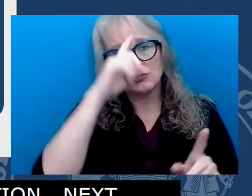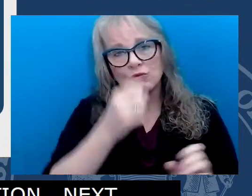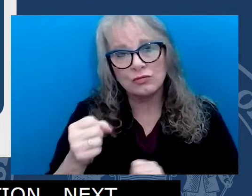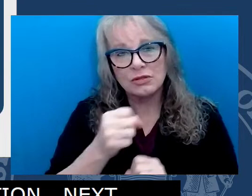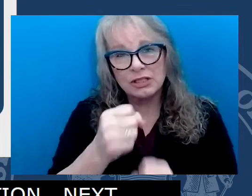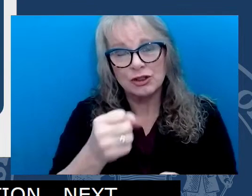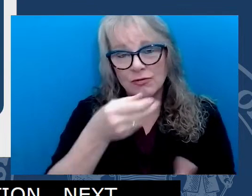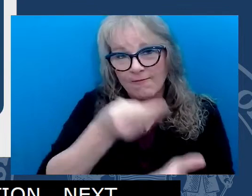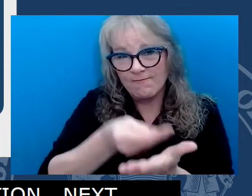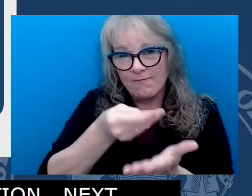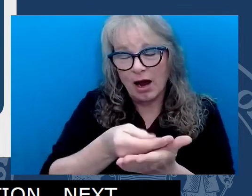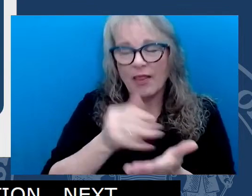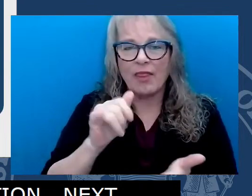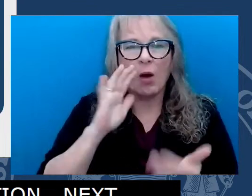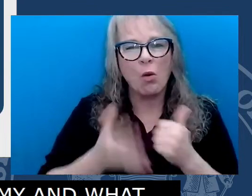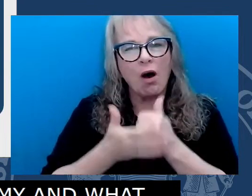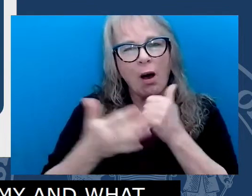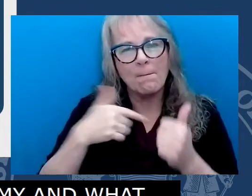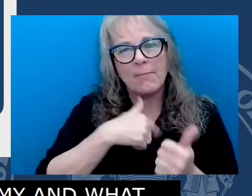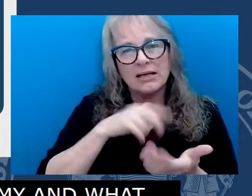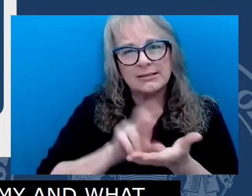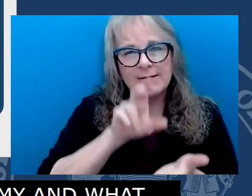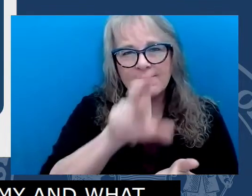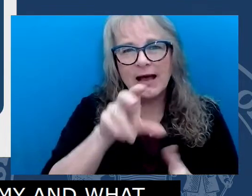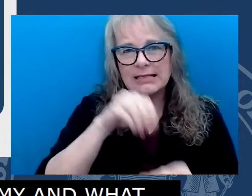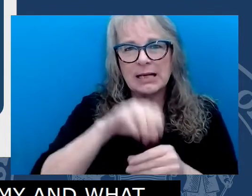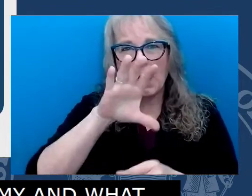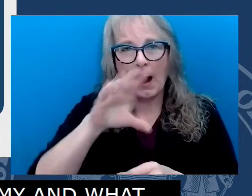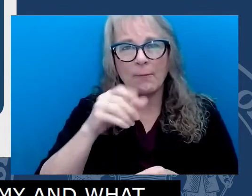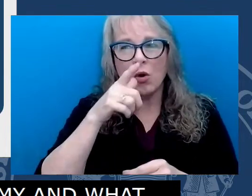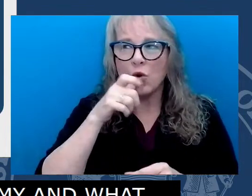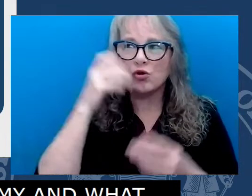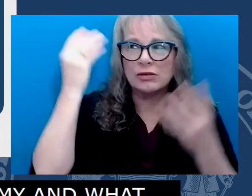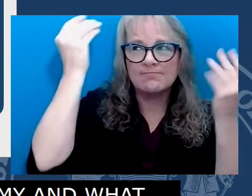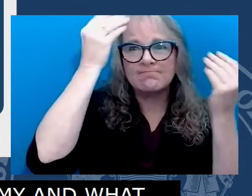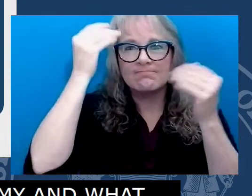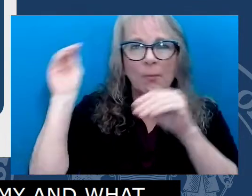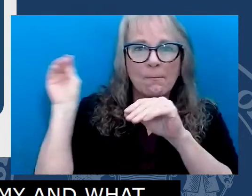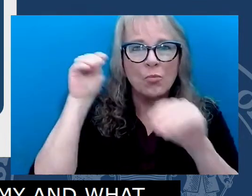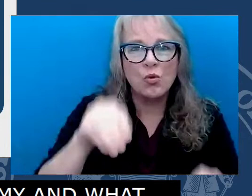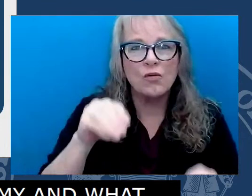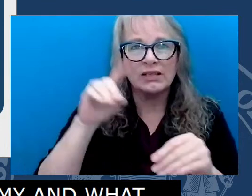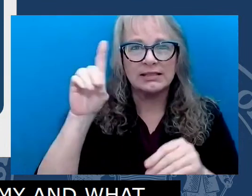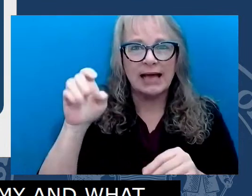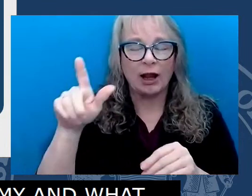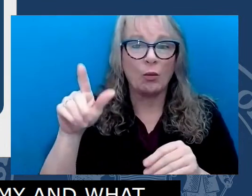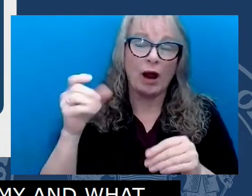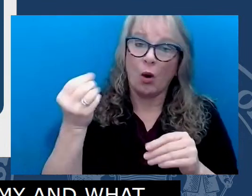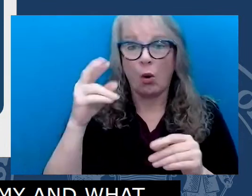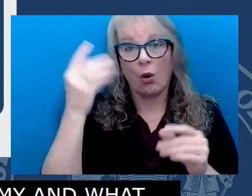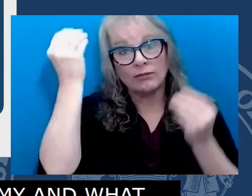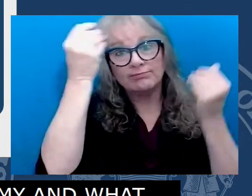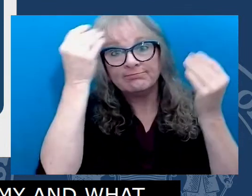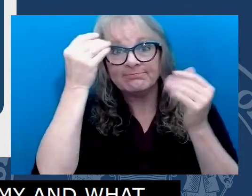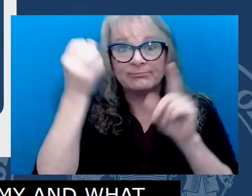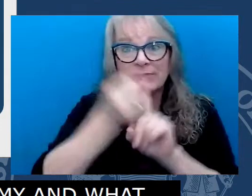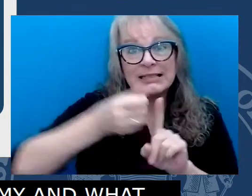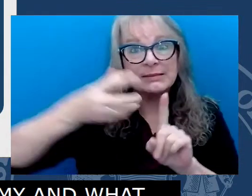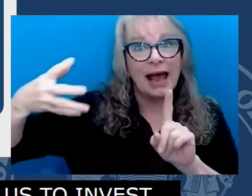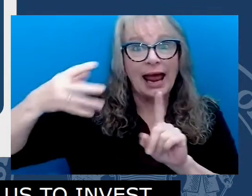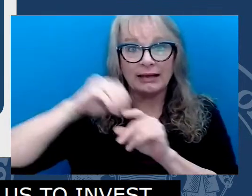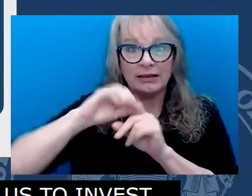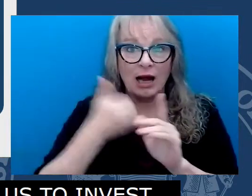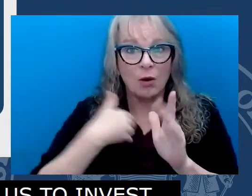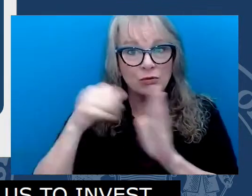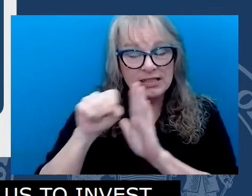to invest in companies that are looking at moving to Delaware, companies that are looking at expanding in our state. One of our biggest priorities